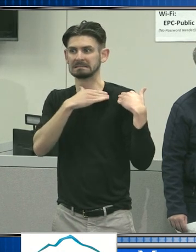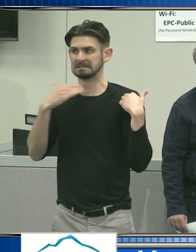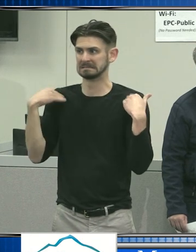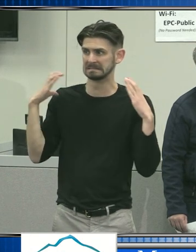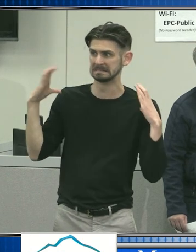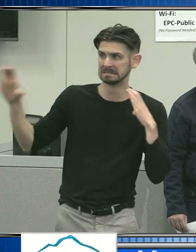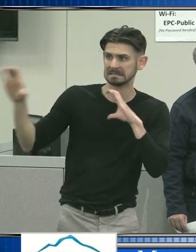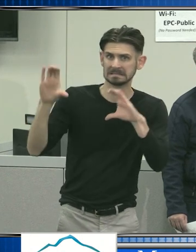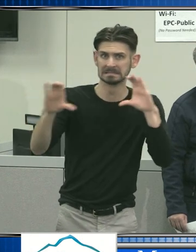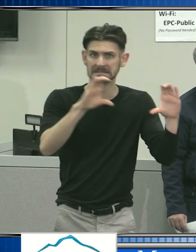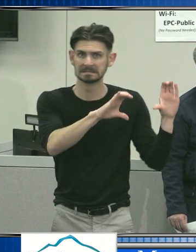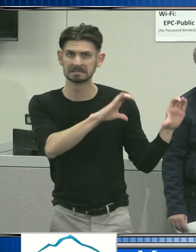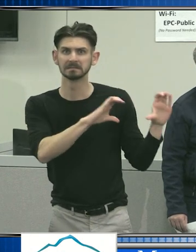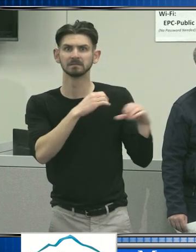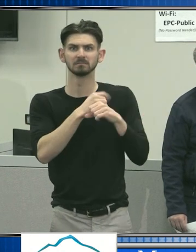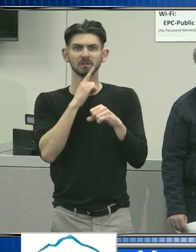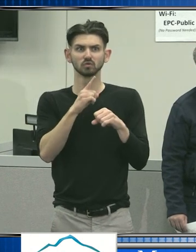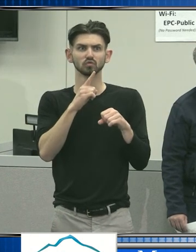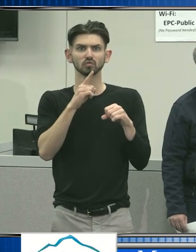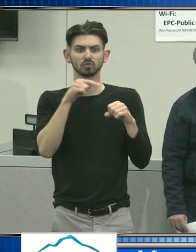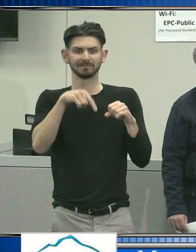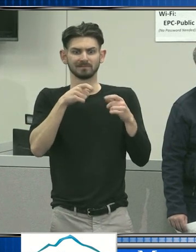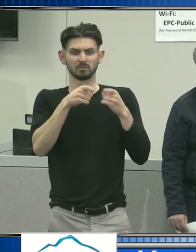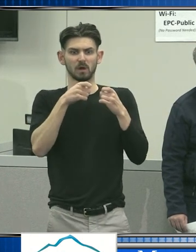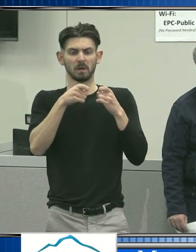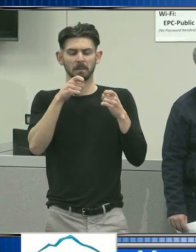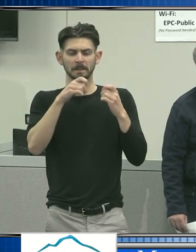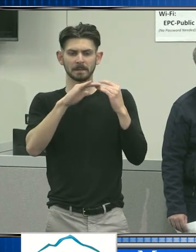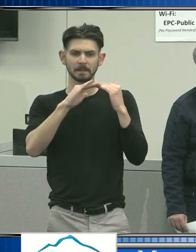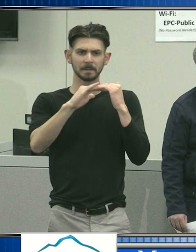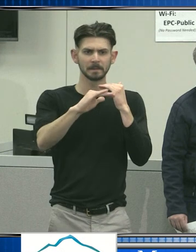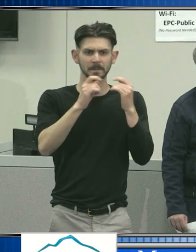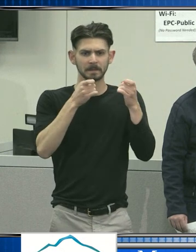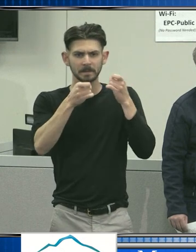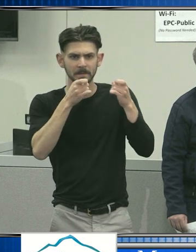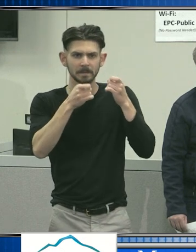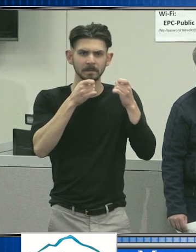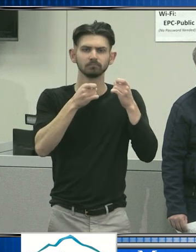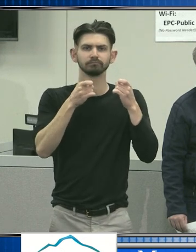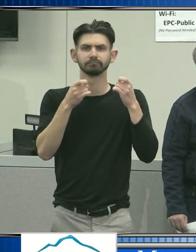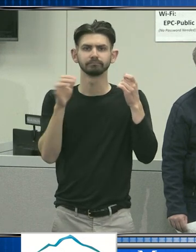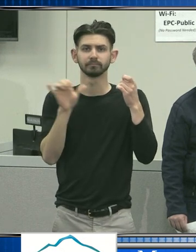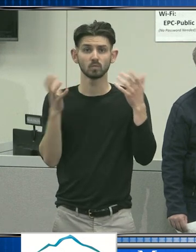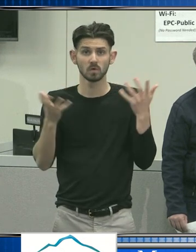to mitigate this thing, take care of themselves, practice good hygiene,